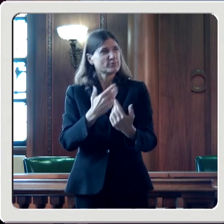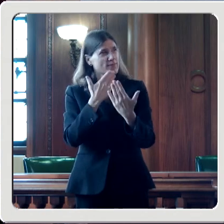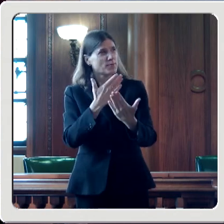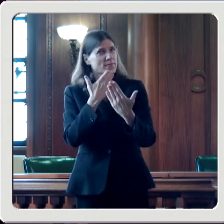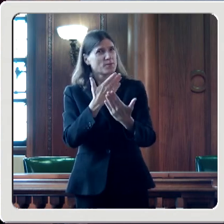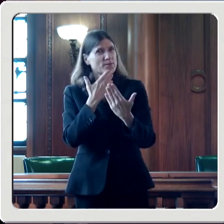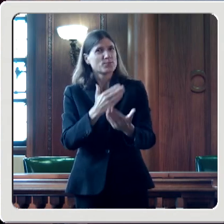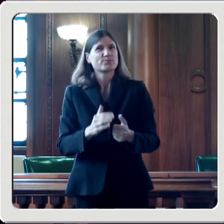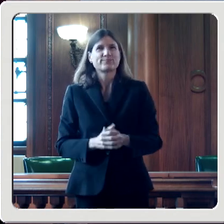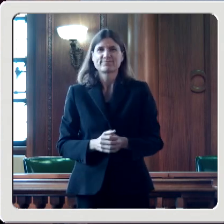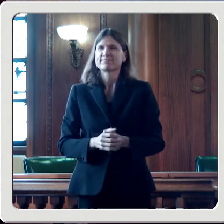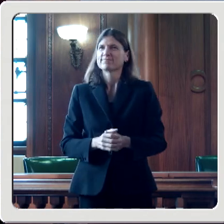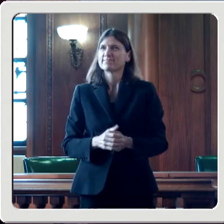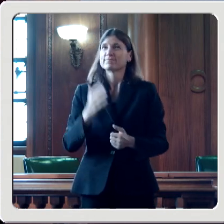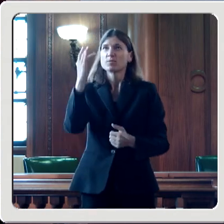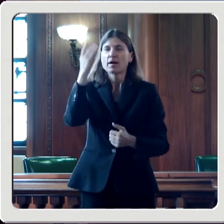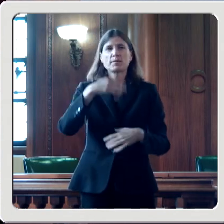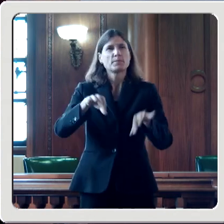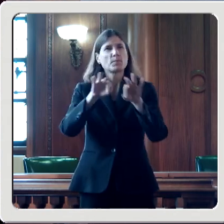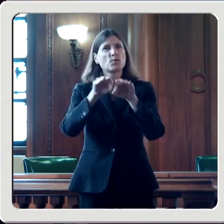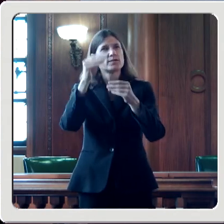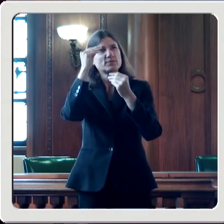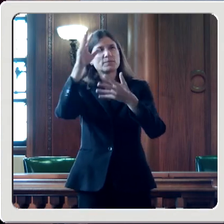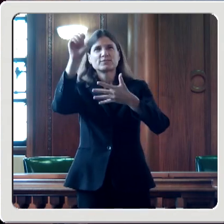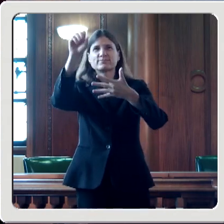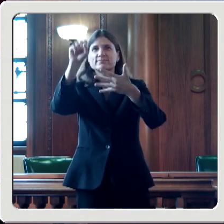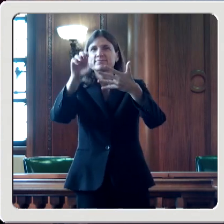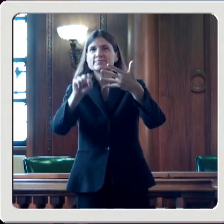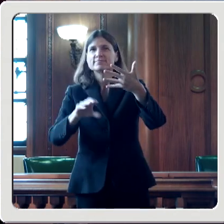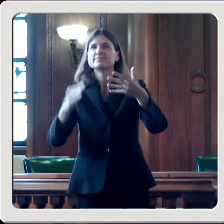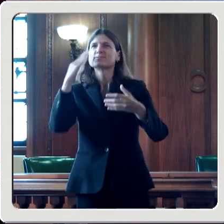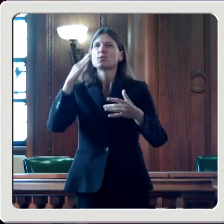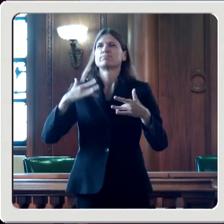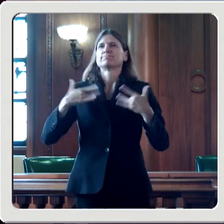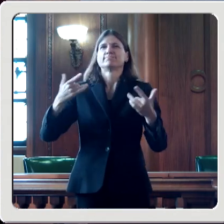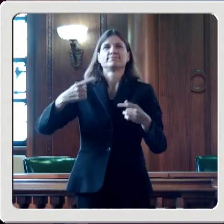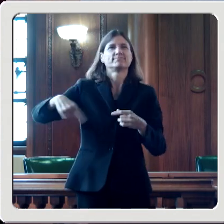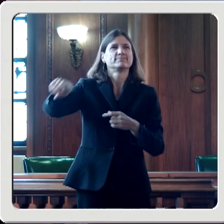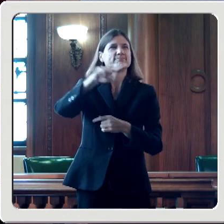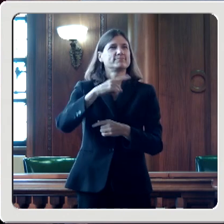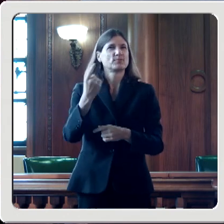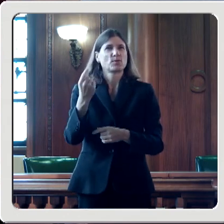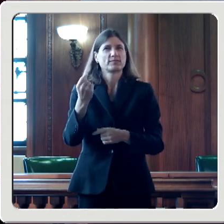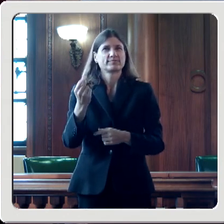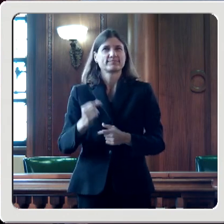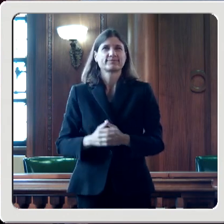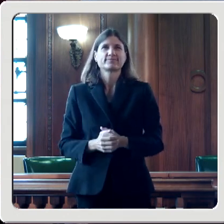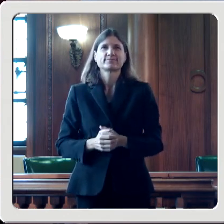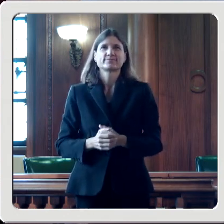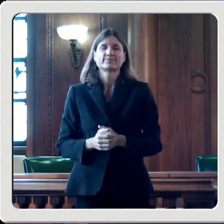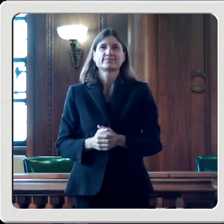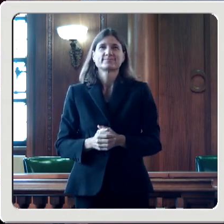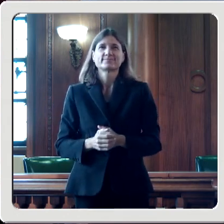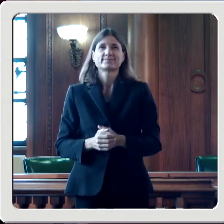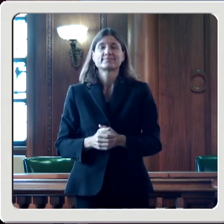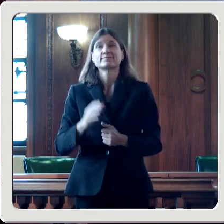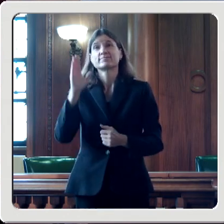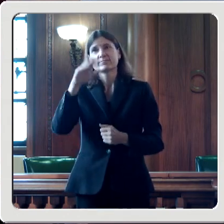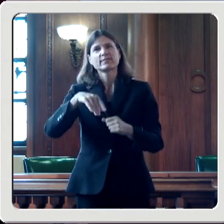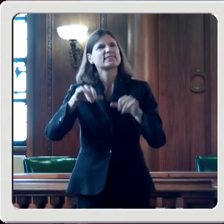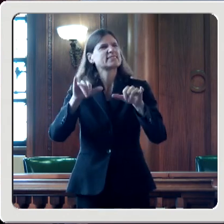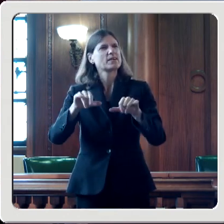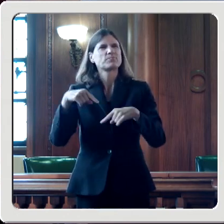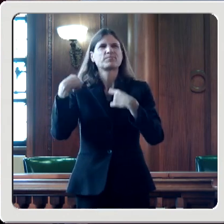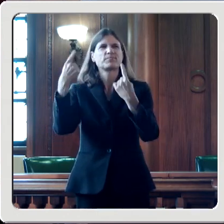Hospital, Trinity Healthcare. And after my update, we'll bring these two gentlemen